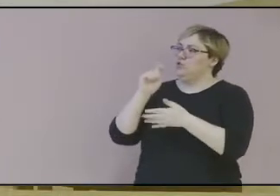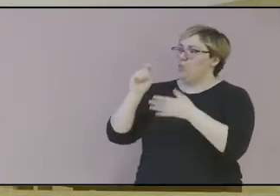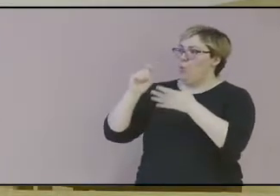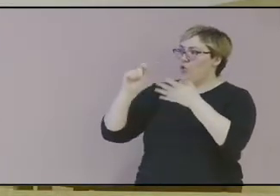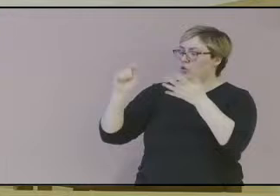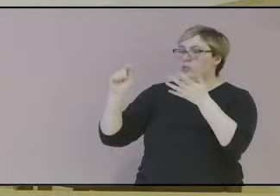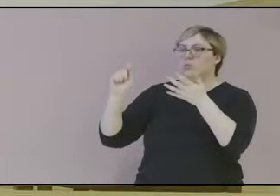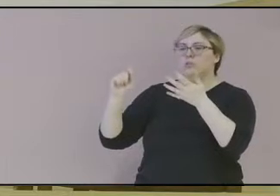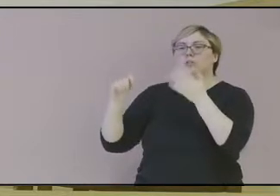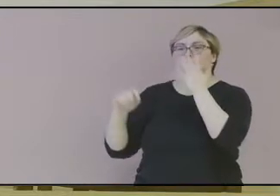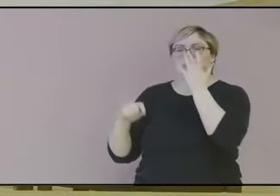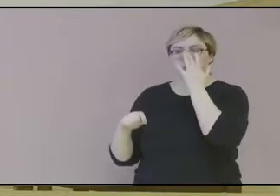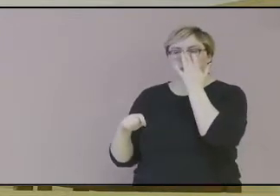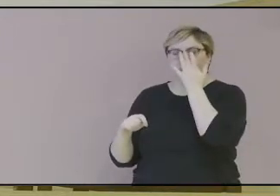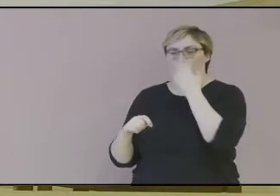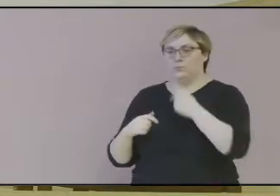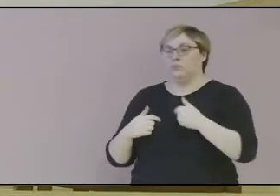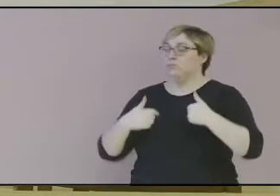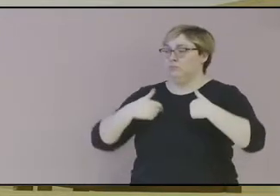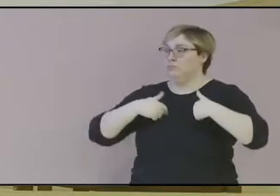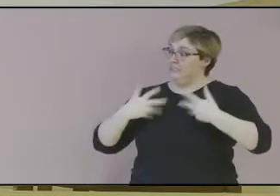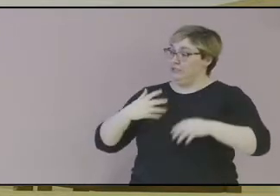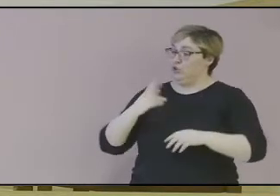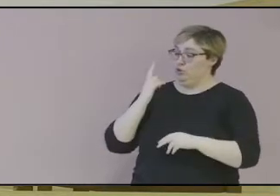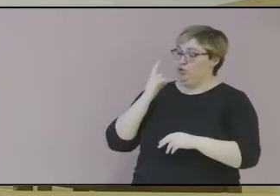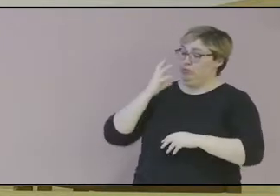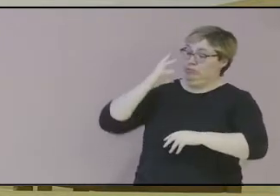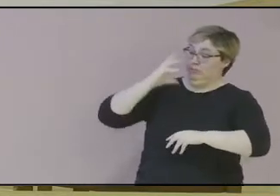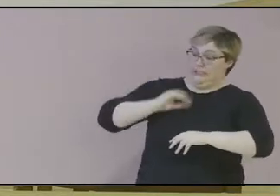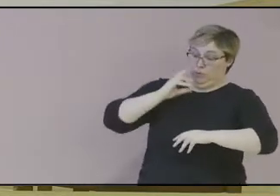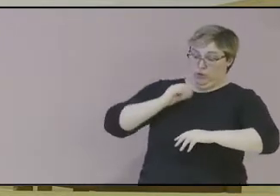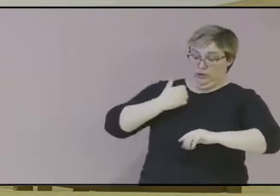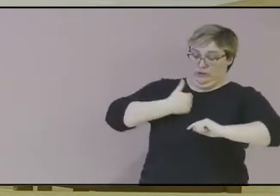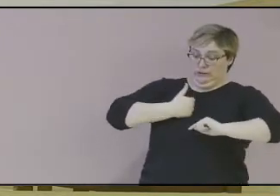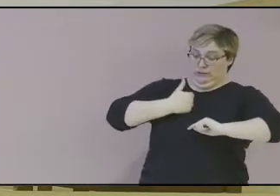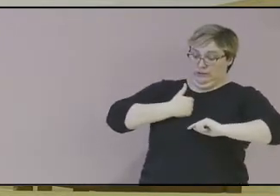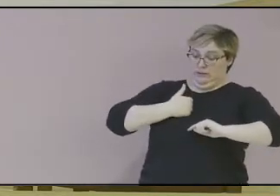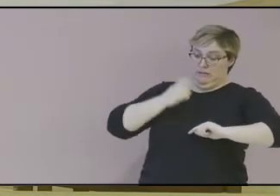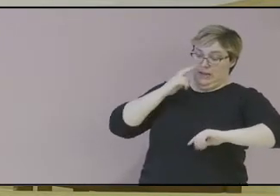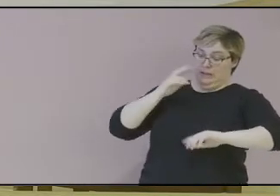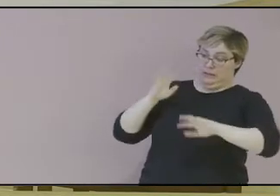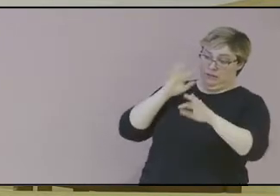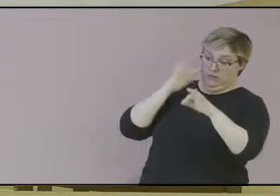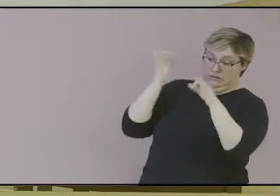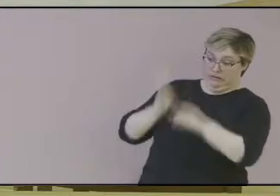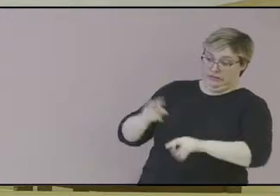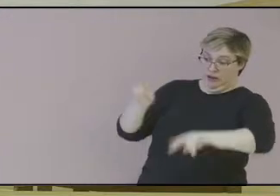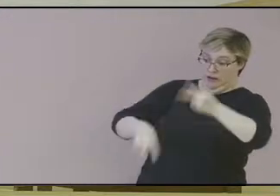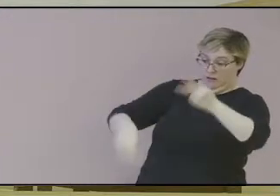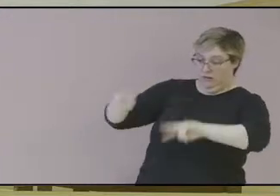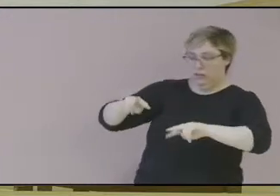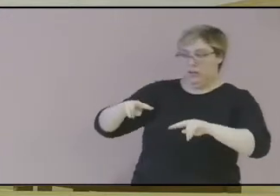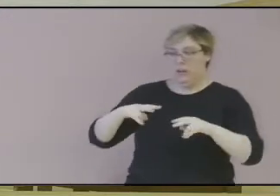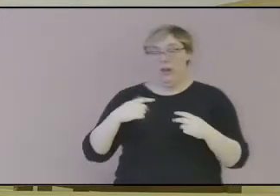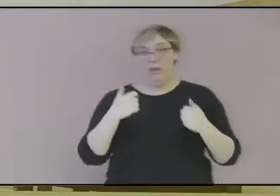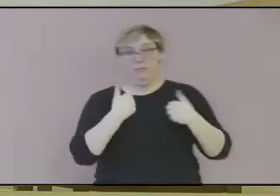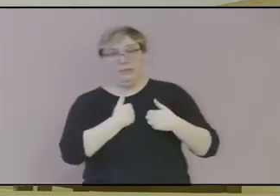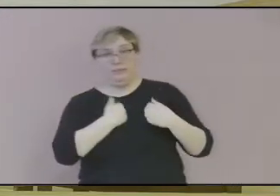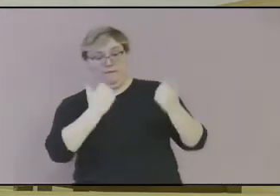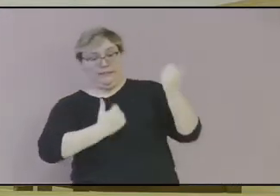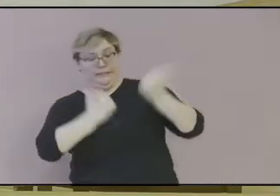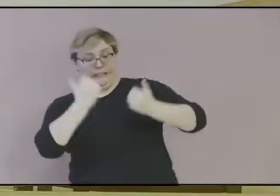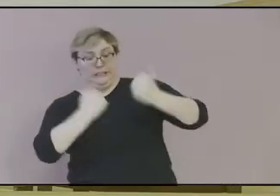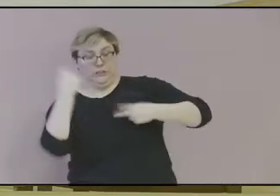I've used it on both sides of the border, under some of the protocols mentioned,